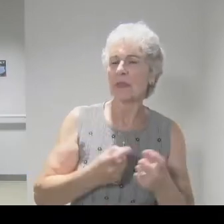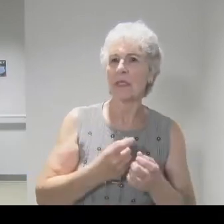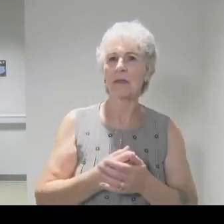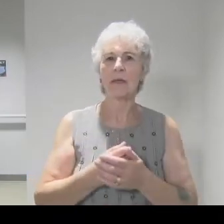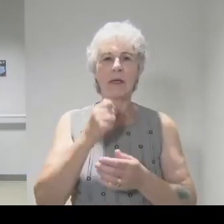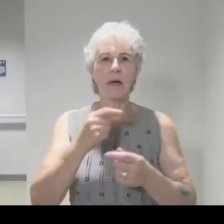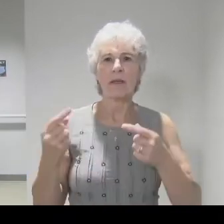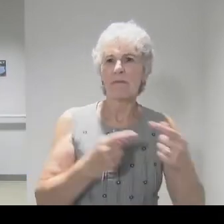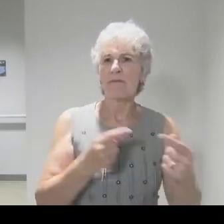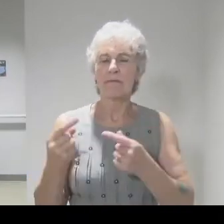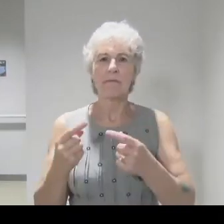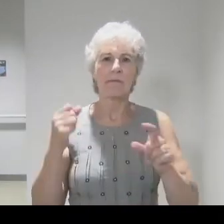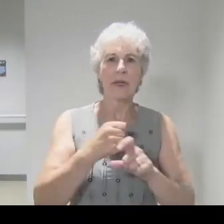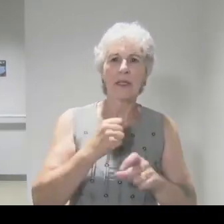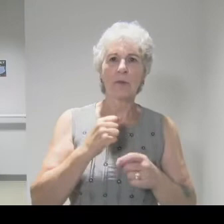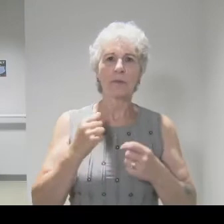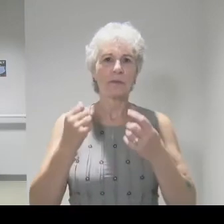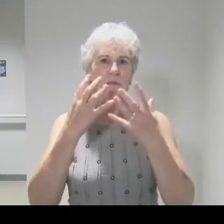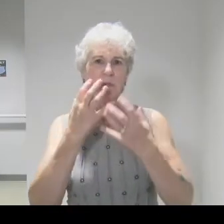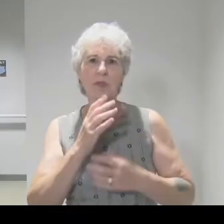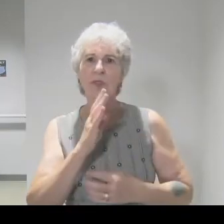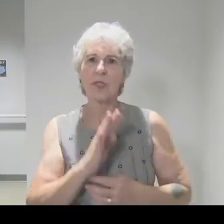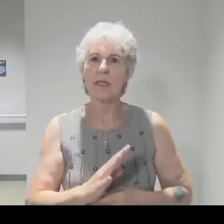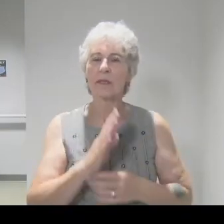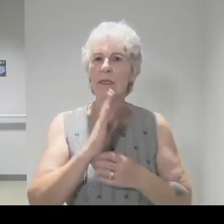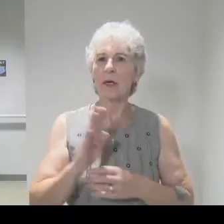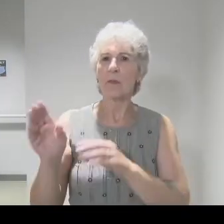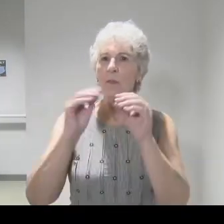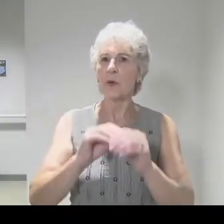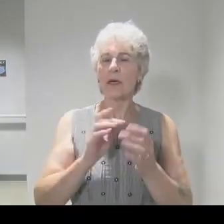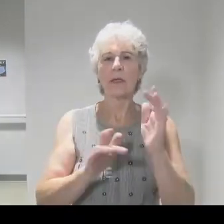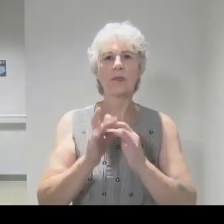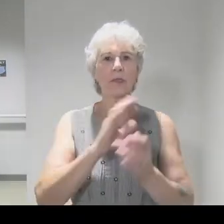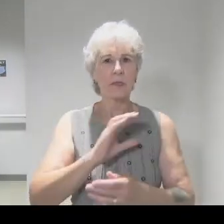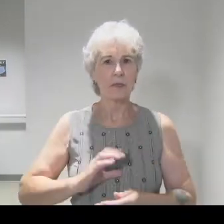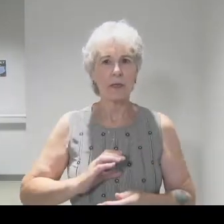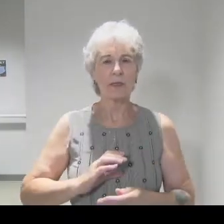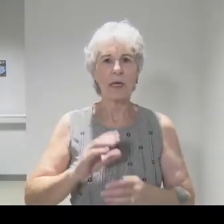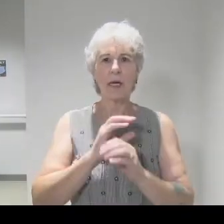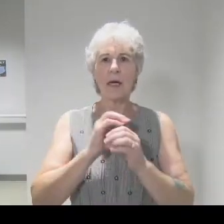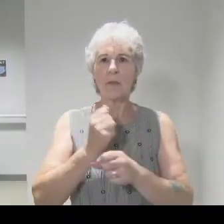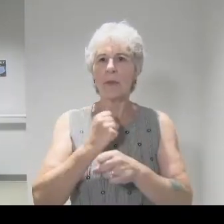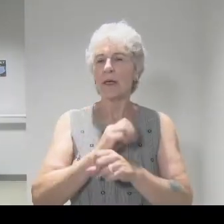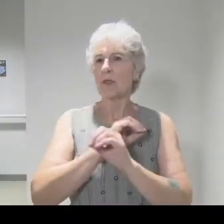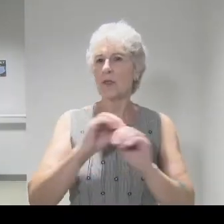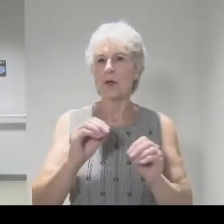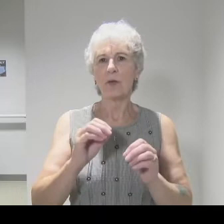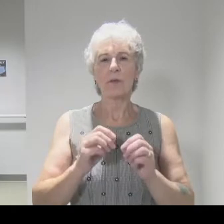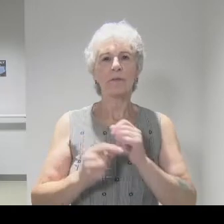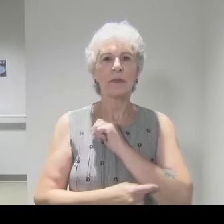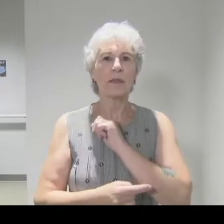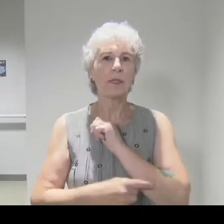in quarreling and jealousy, but put on the Lord Jesus Christ and make no provision for the flesh to gratify its